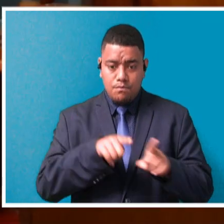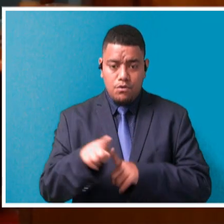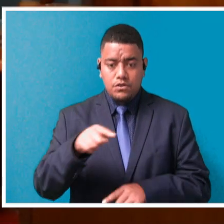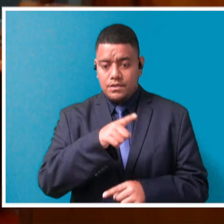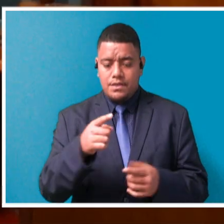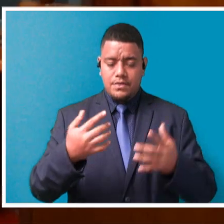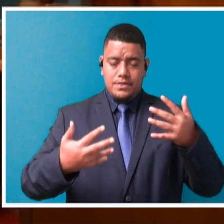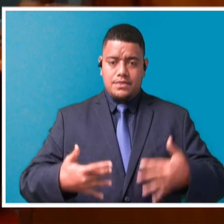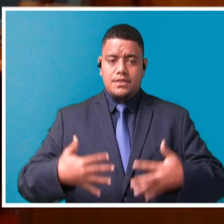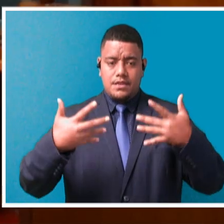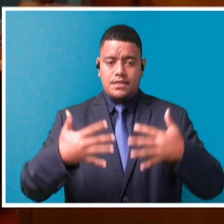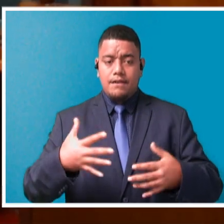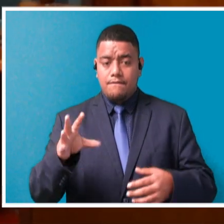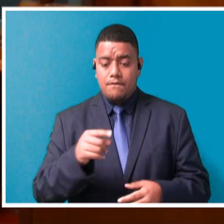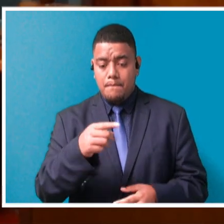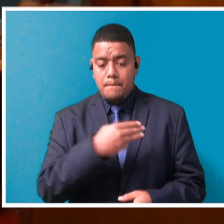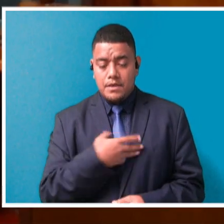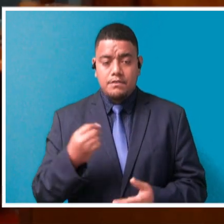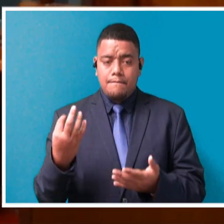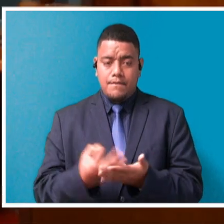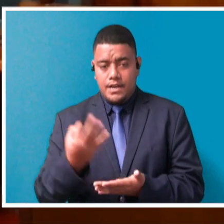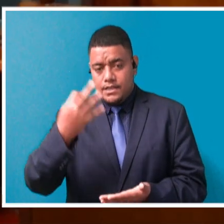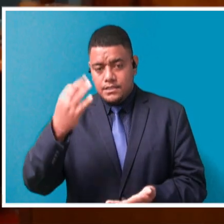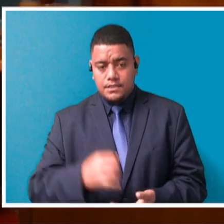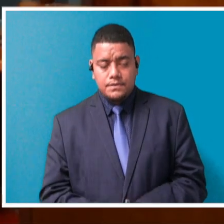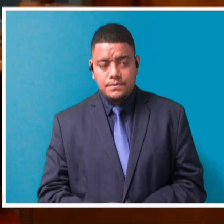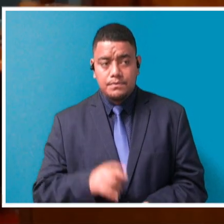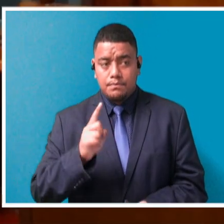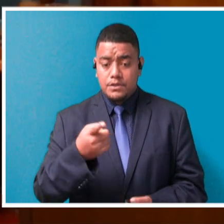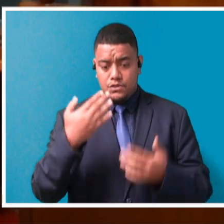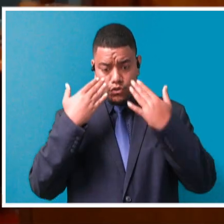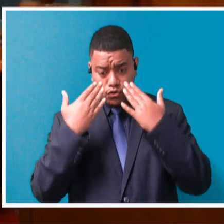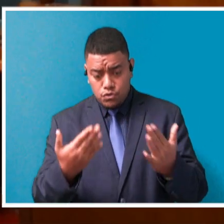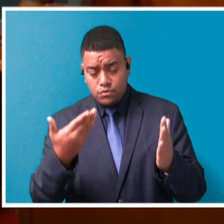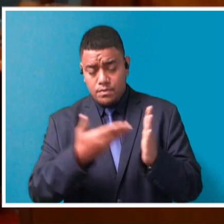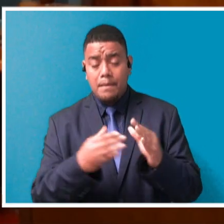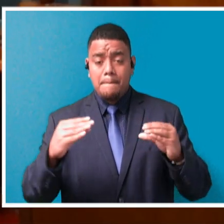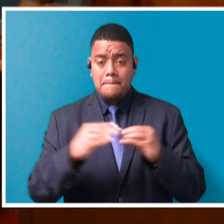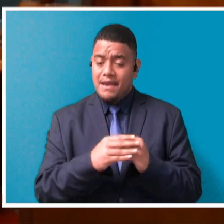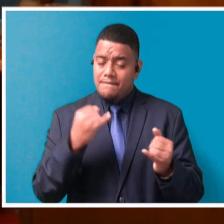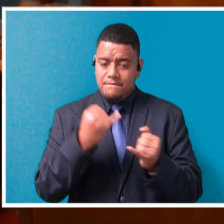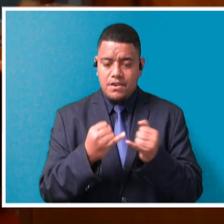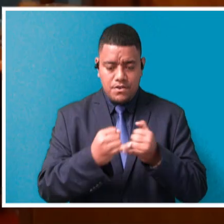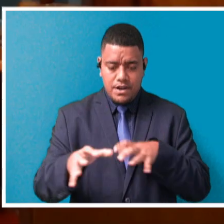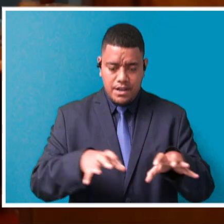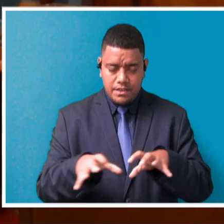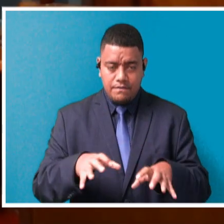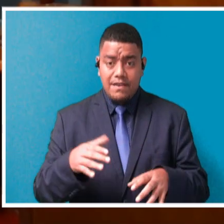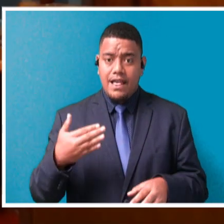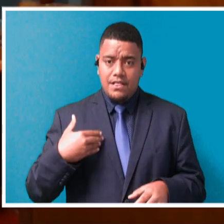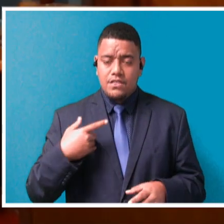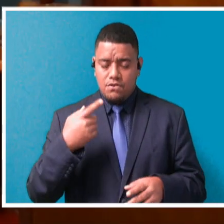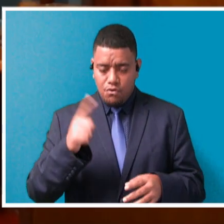from the Minister of Finance, but it shows that the bank is very active and keeps